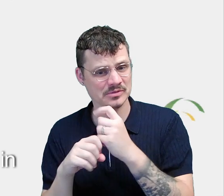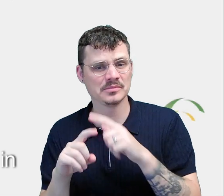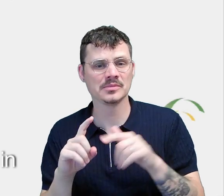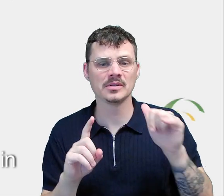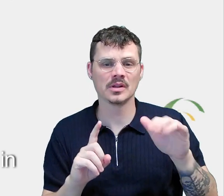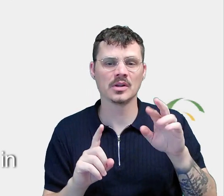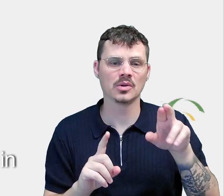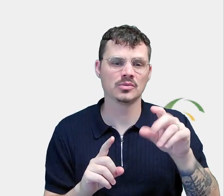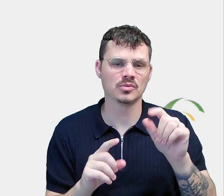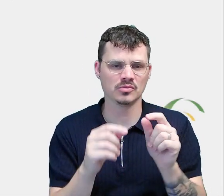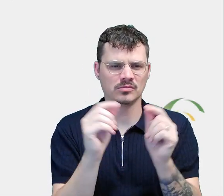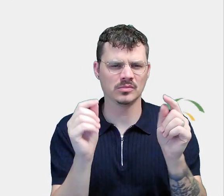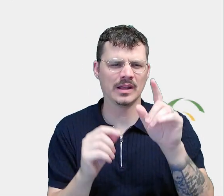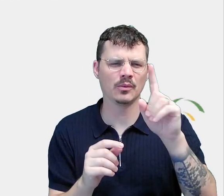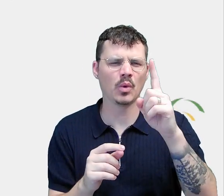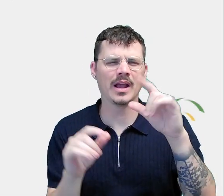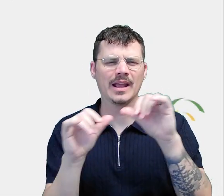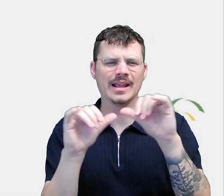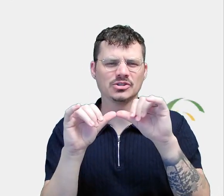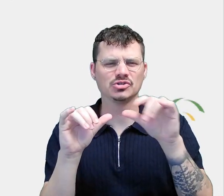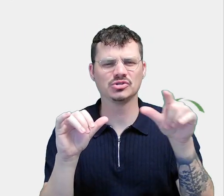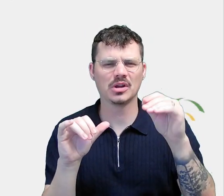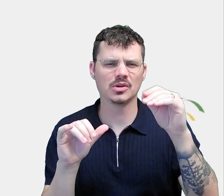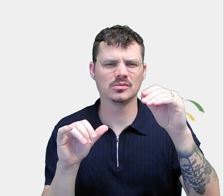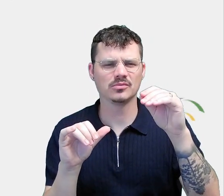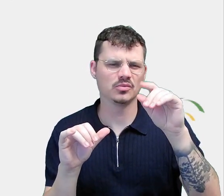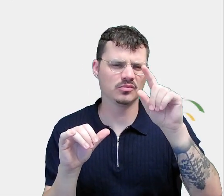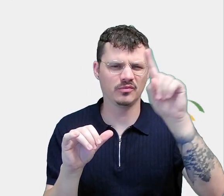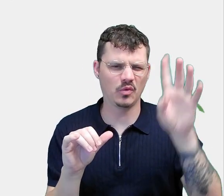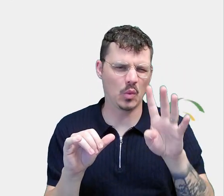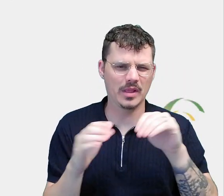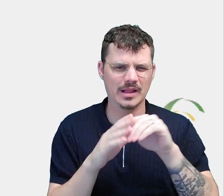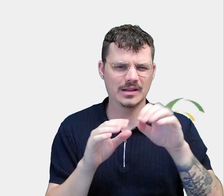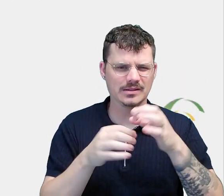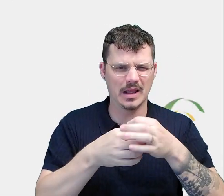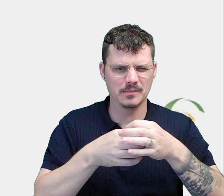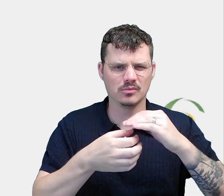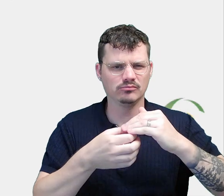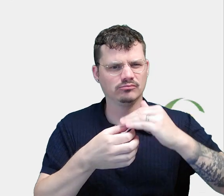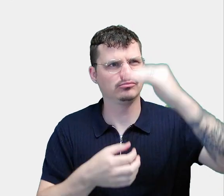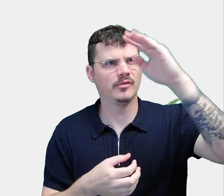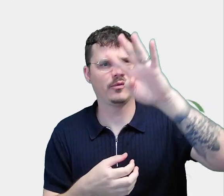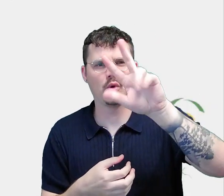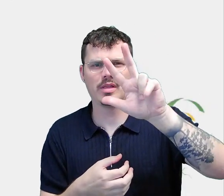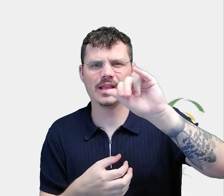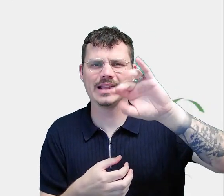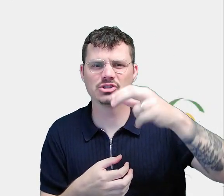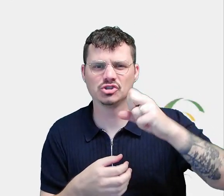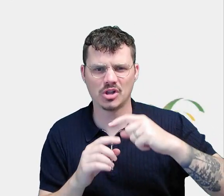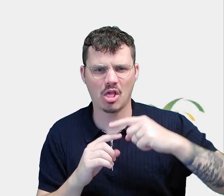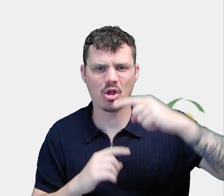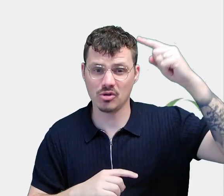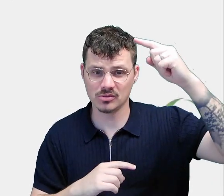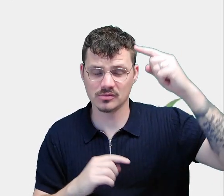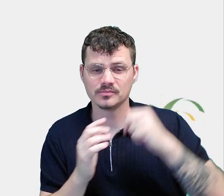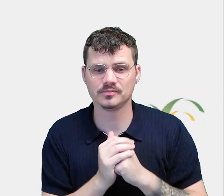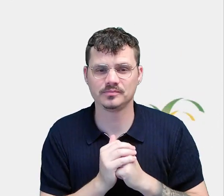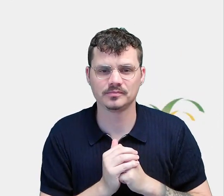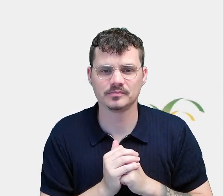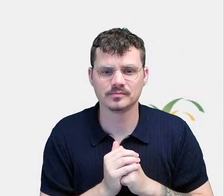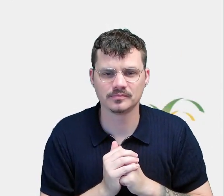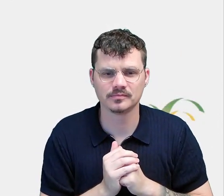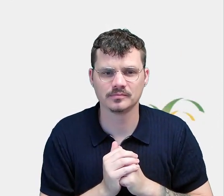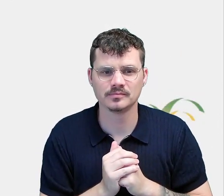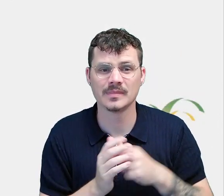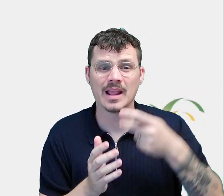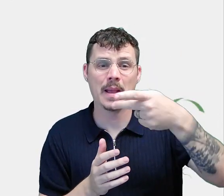1.25 inches in diameter, 43 inches long, made of steel. The